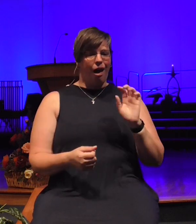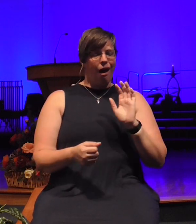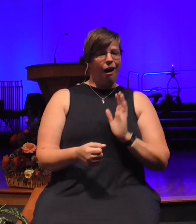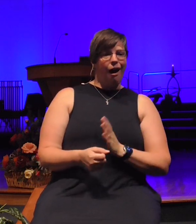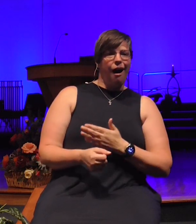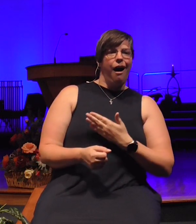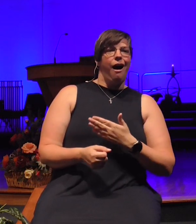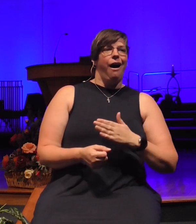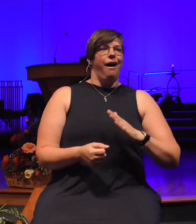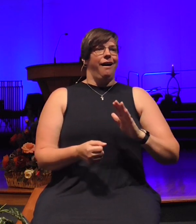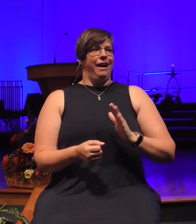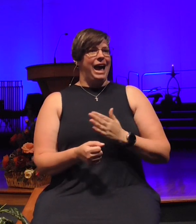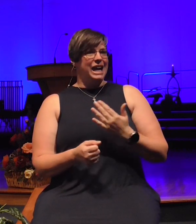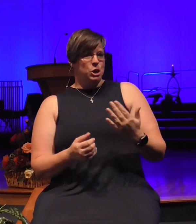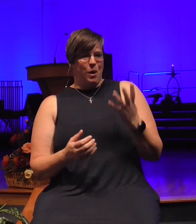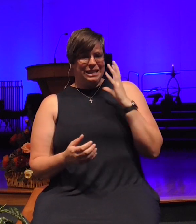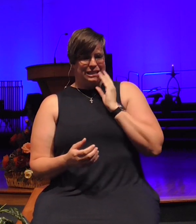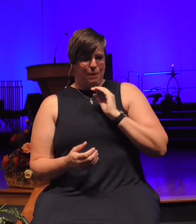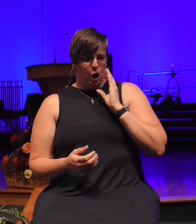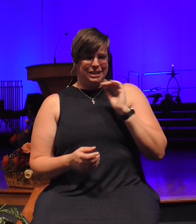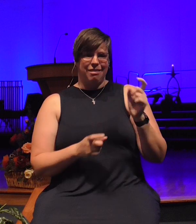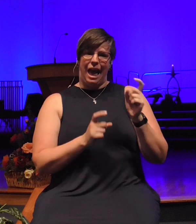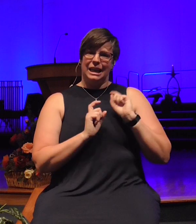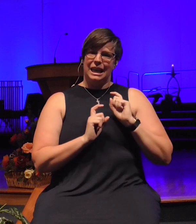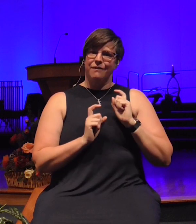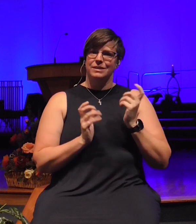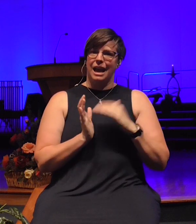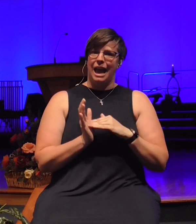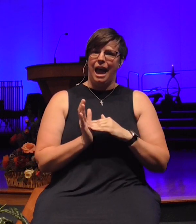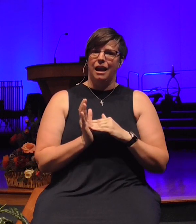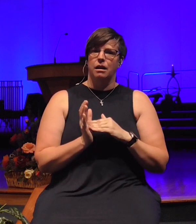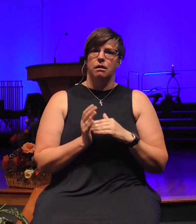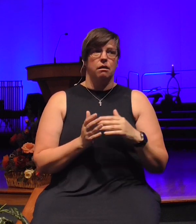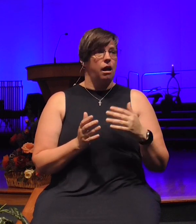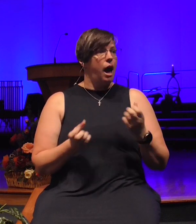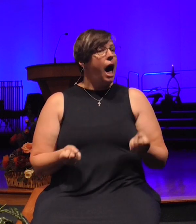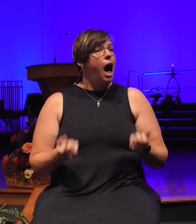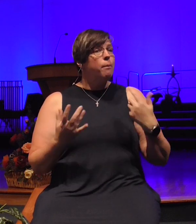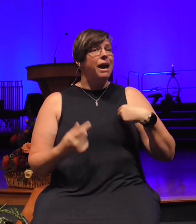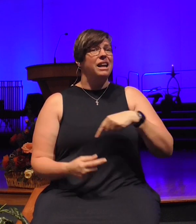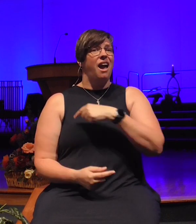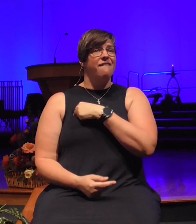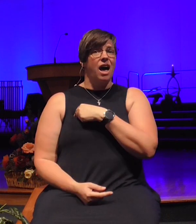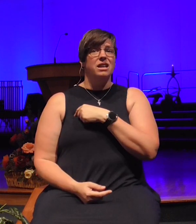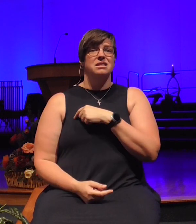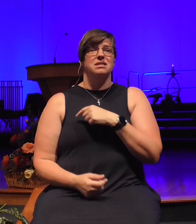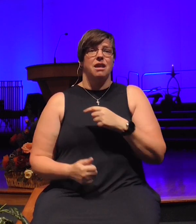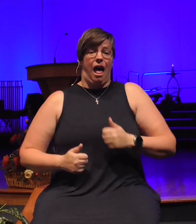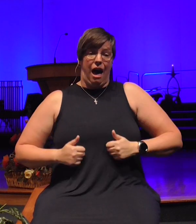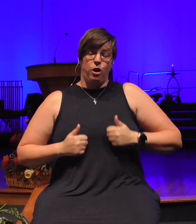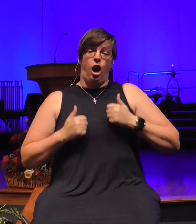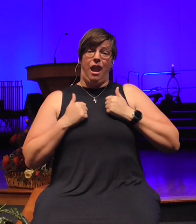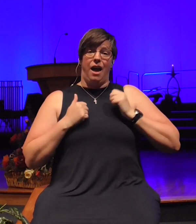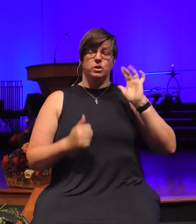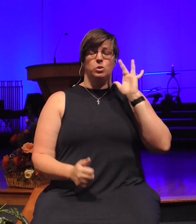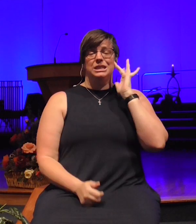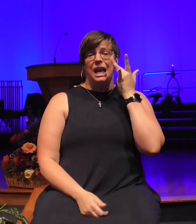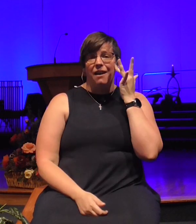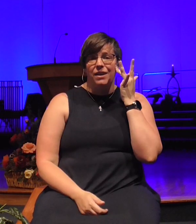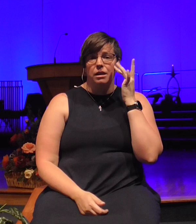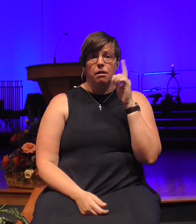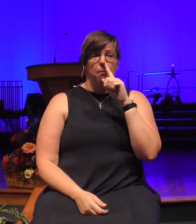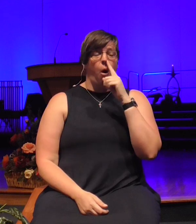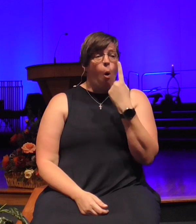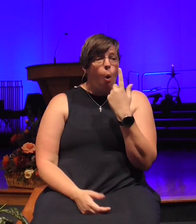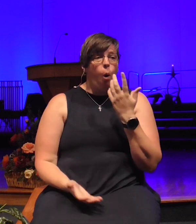you can again experience the gift of that song. How many of us live our lives sick of it, tired of